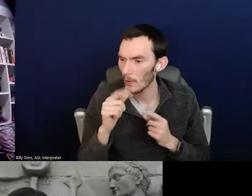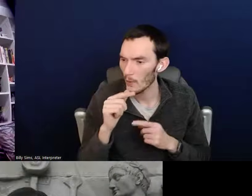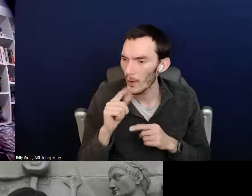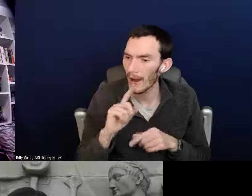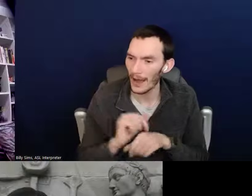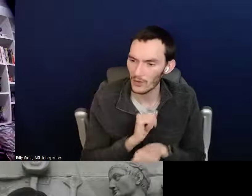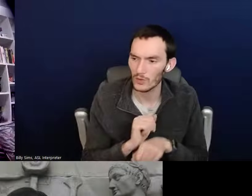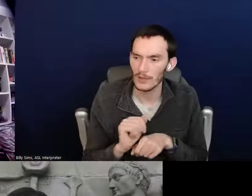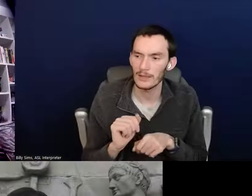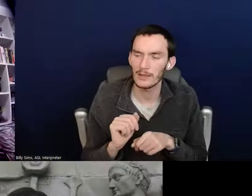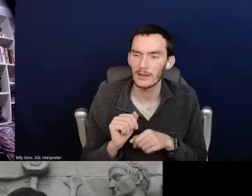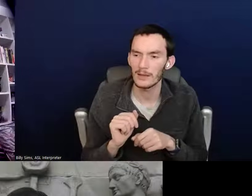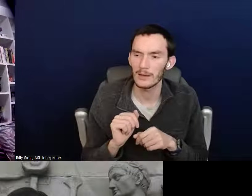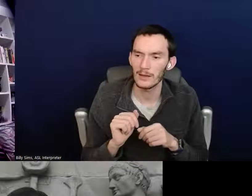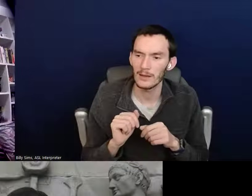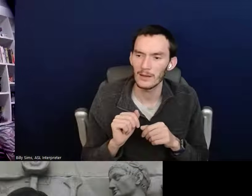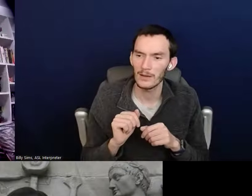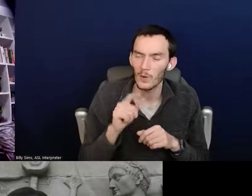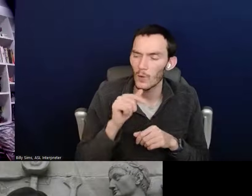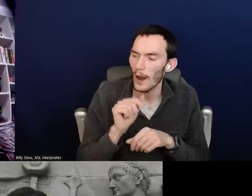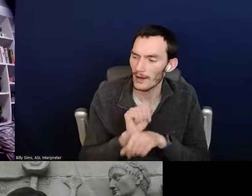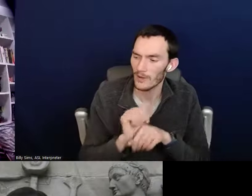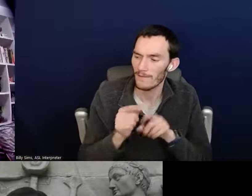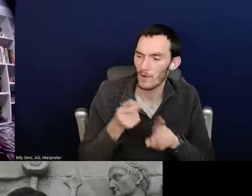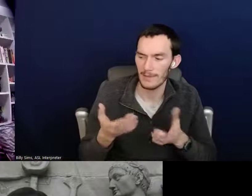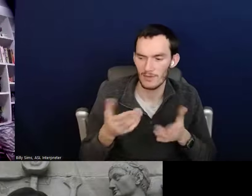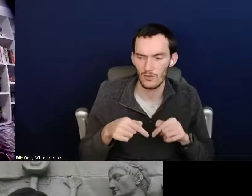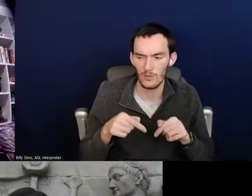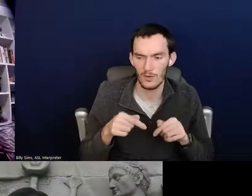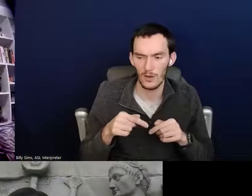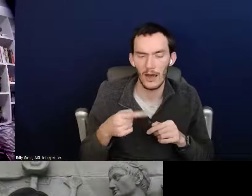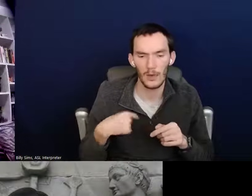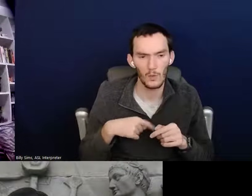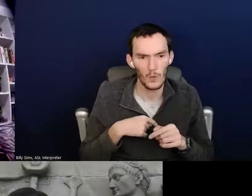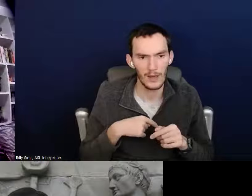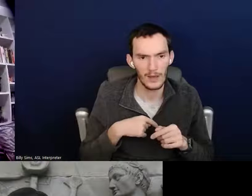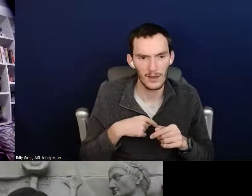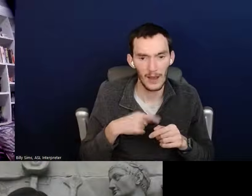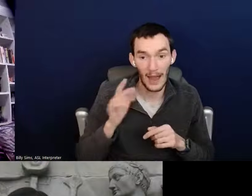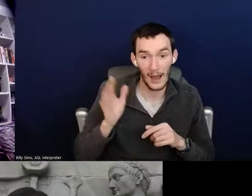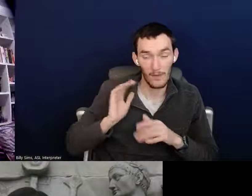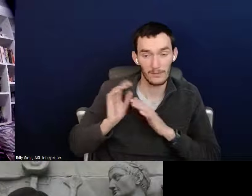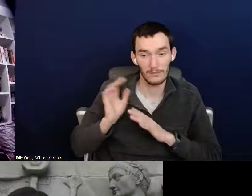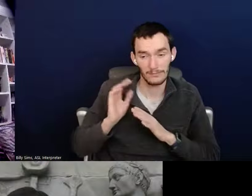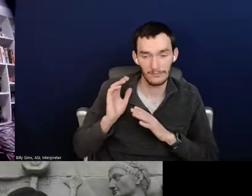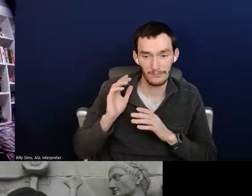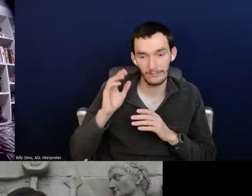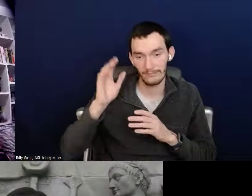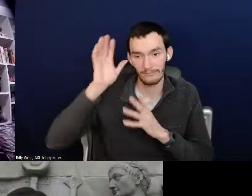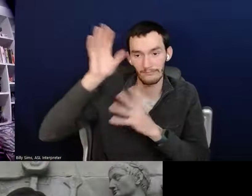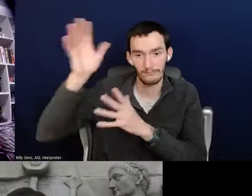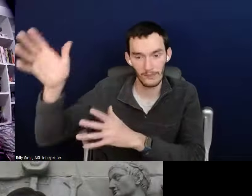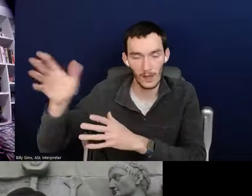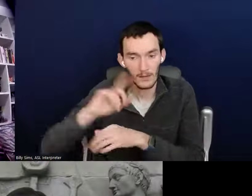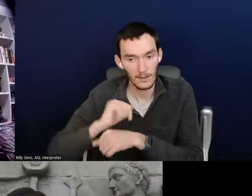actually is who actually is from here and that we made like our forefathers may have made this,